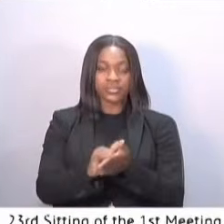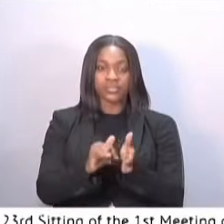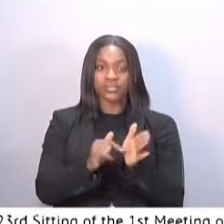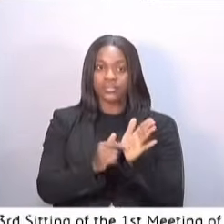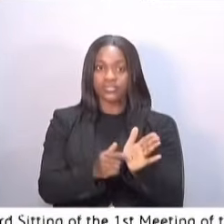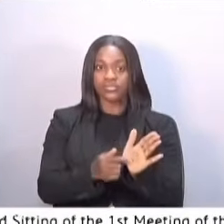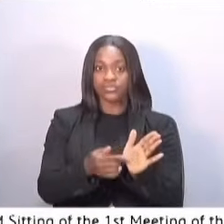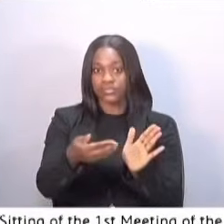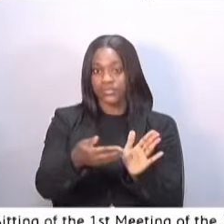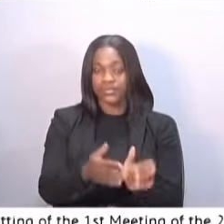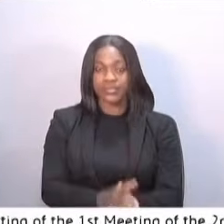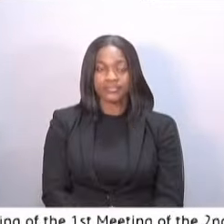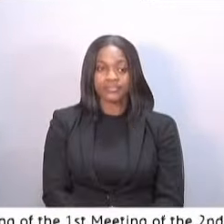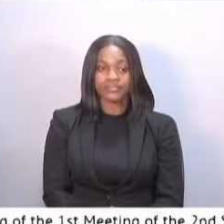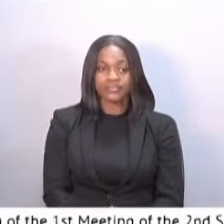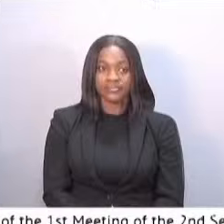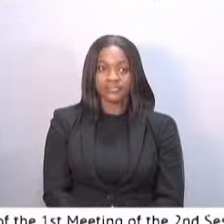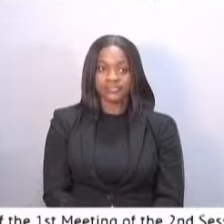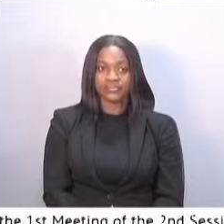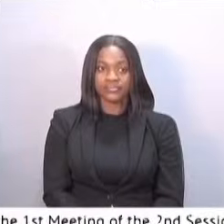advertised there.